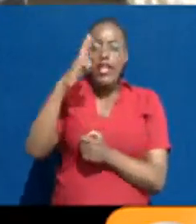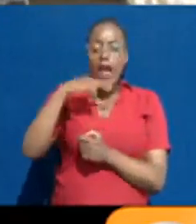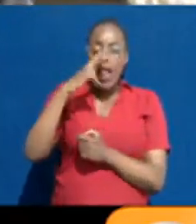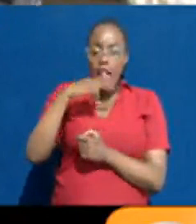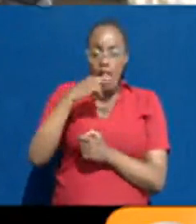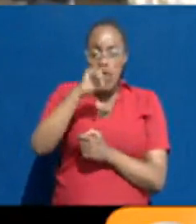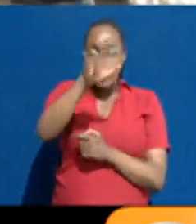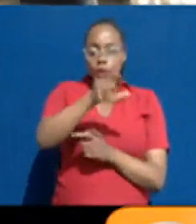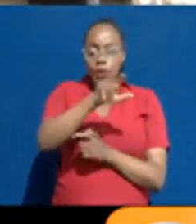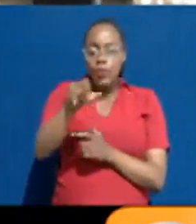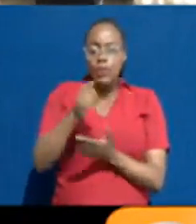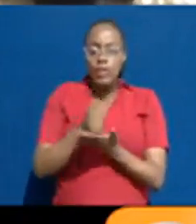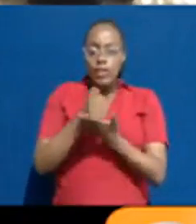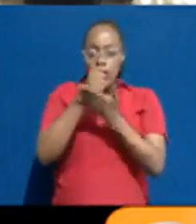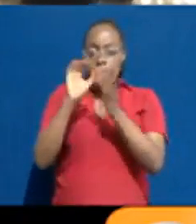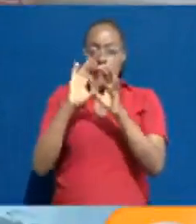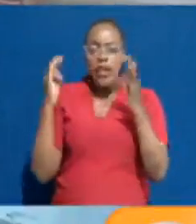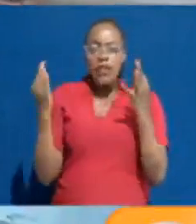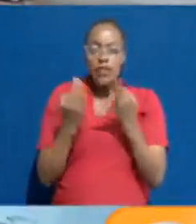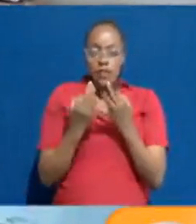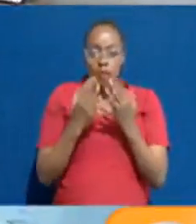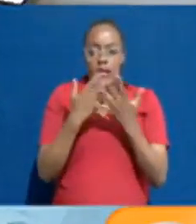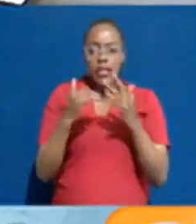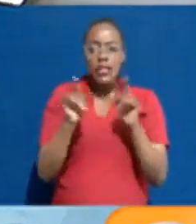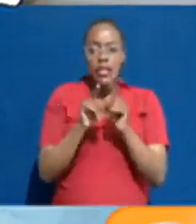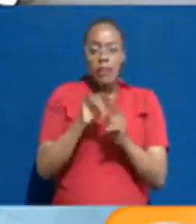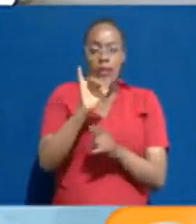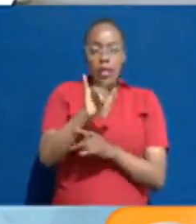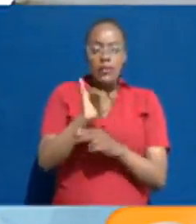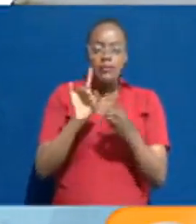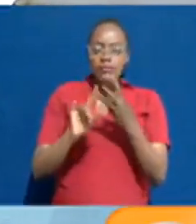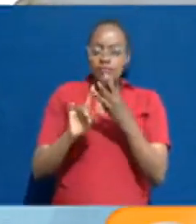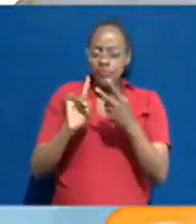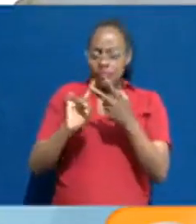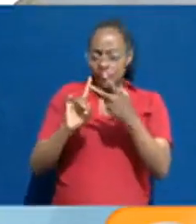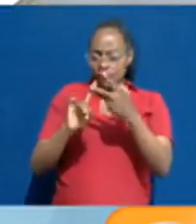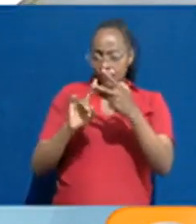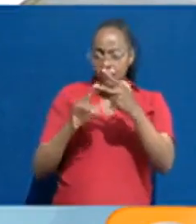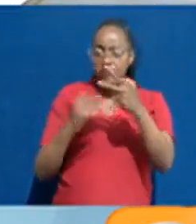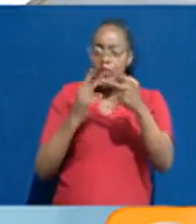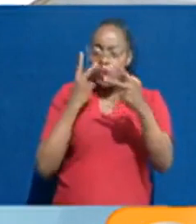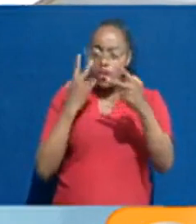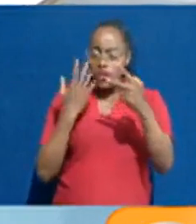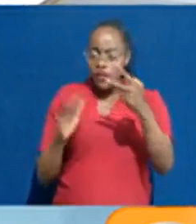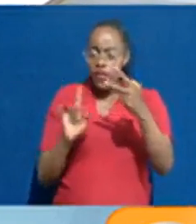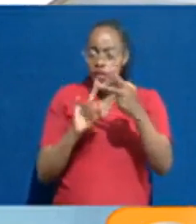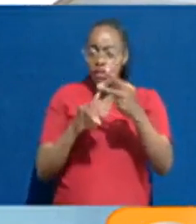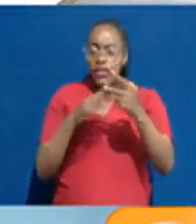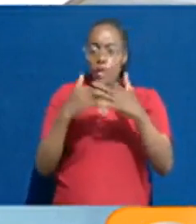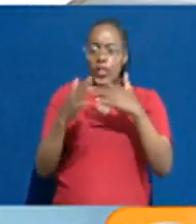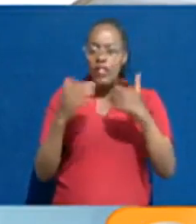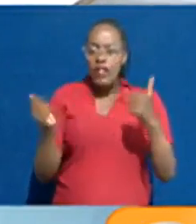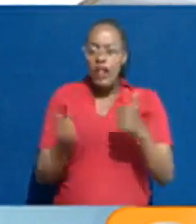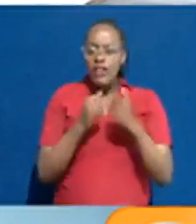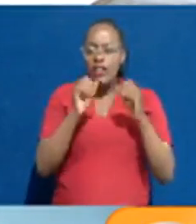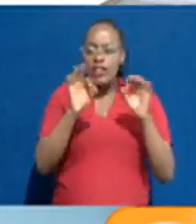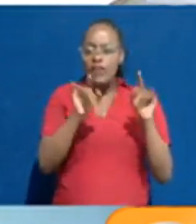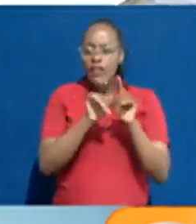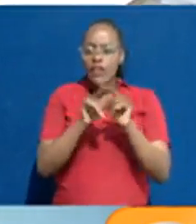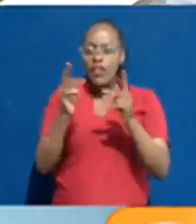assisting these families with, these non-food items. Yeah. The other one is, you can see what has happened. If in the